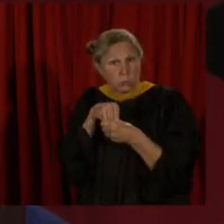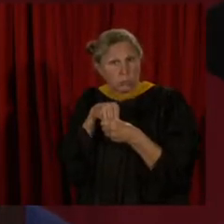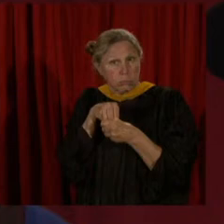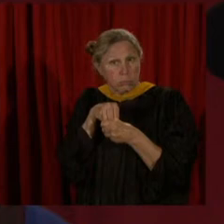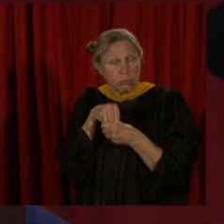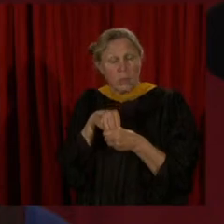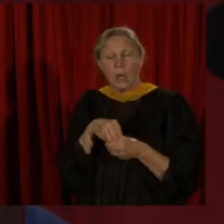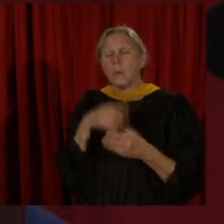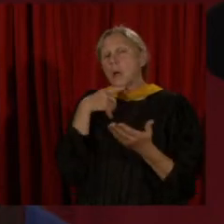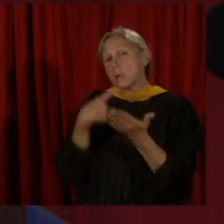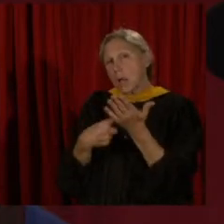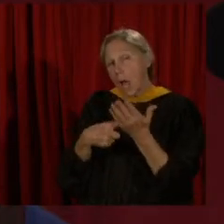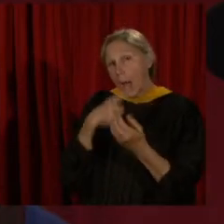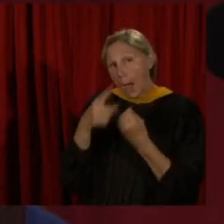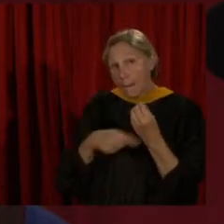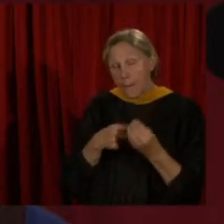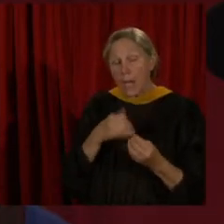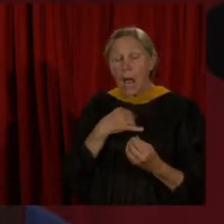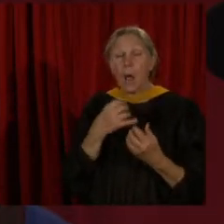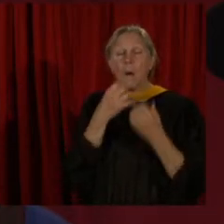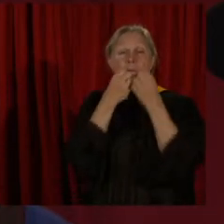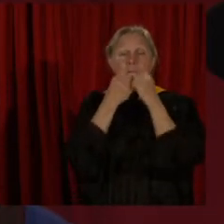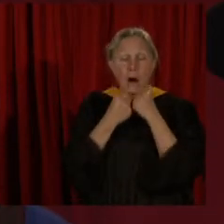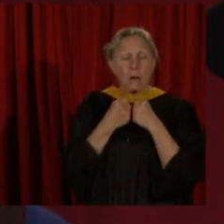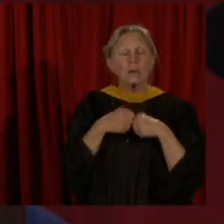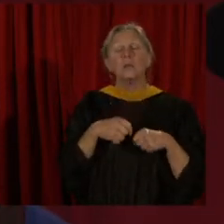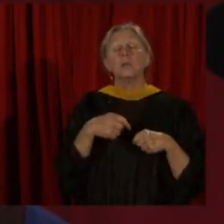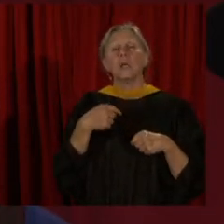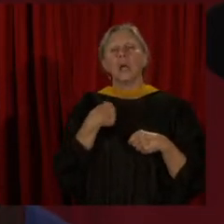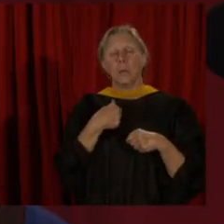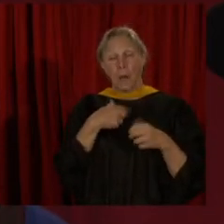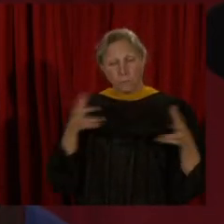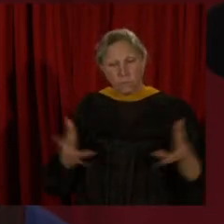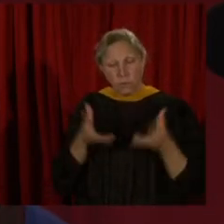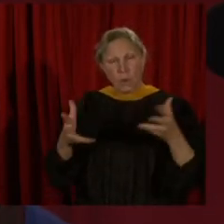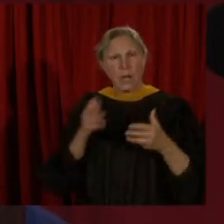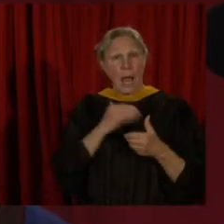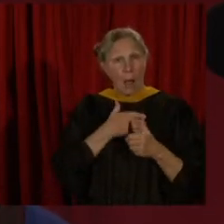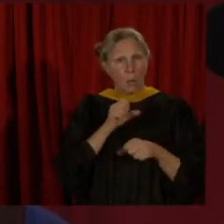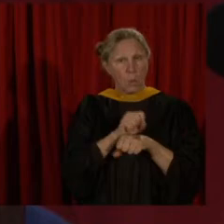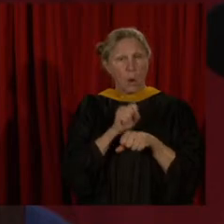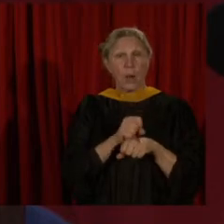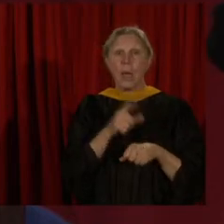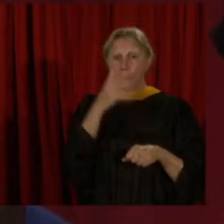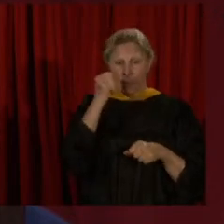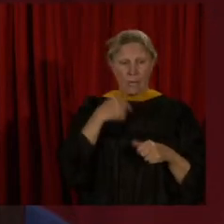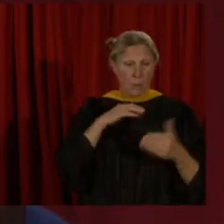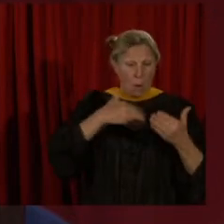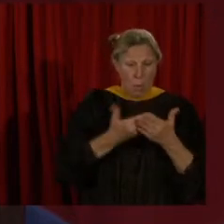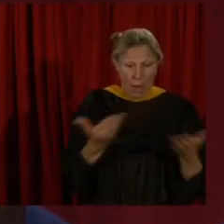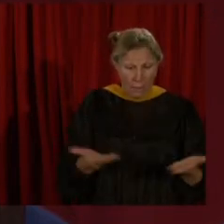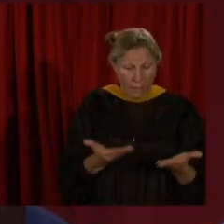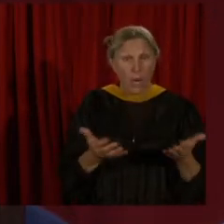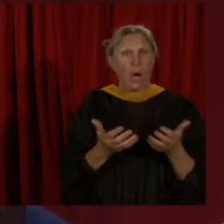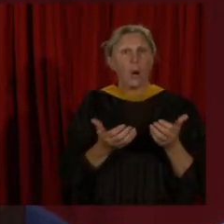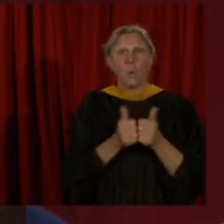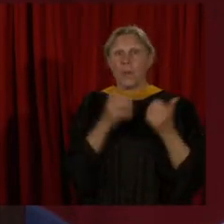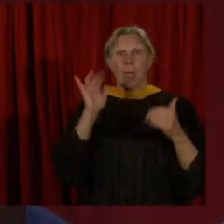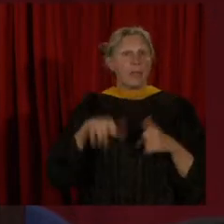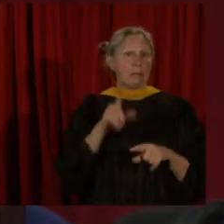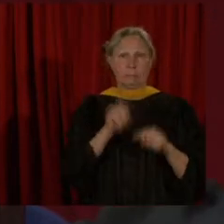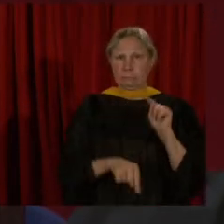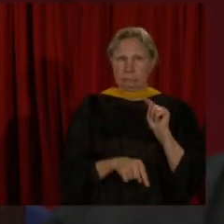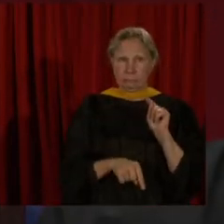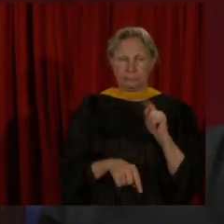We talk a lot about our values-driven culture because we would not be where we are today without it.